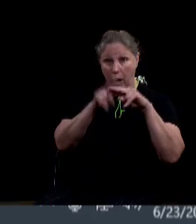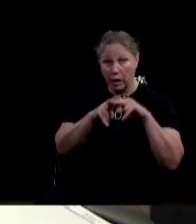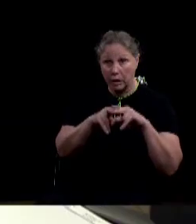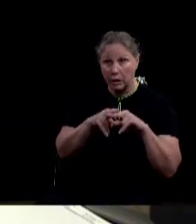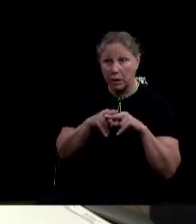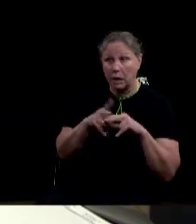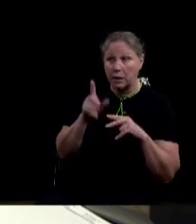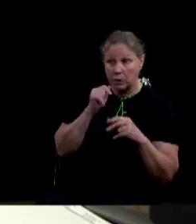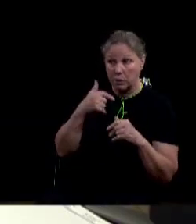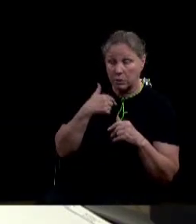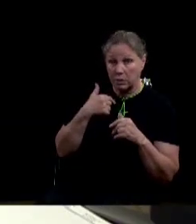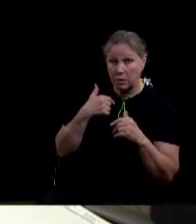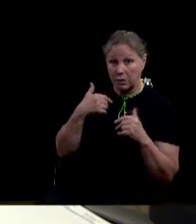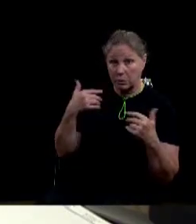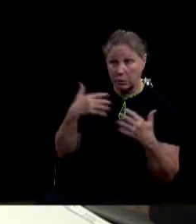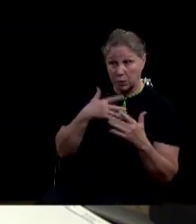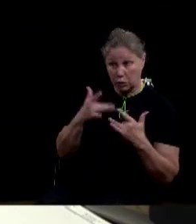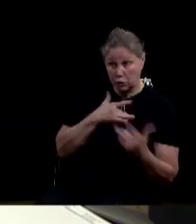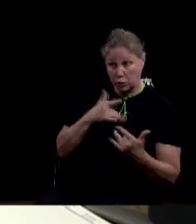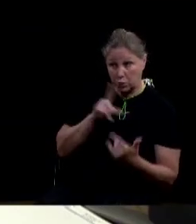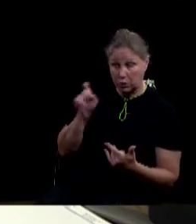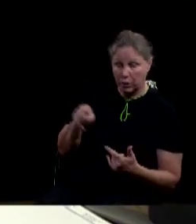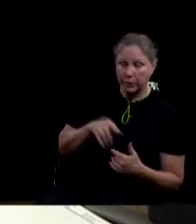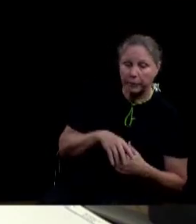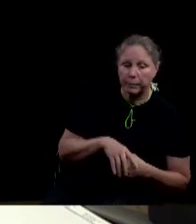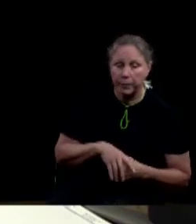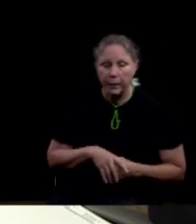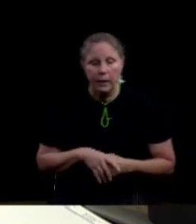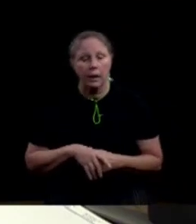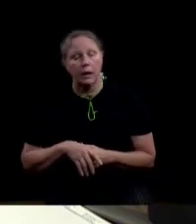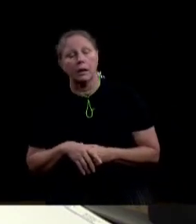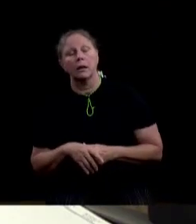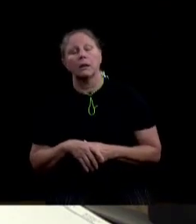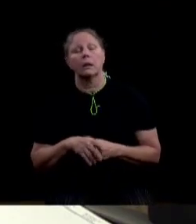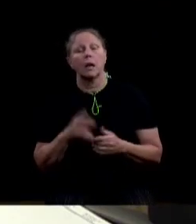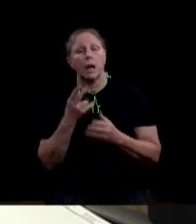Both hospitals are monitoring that very closely,